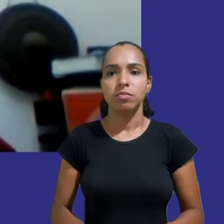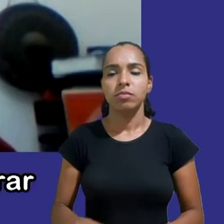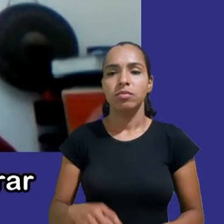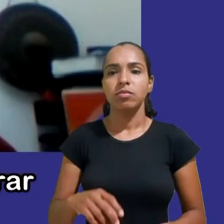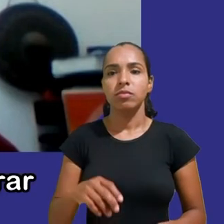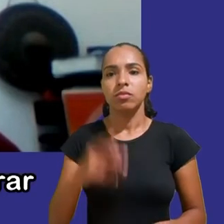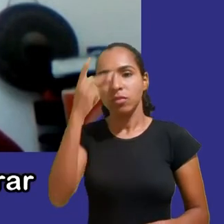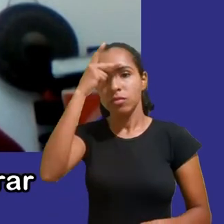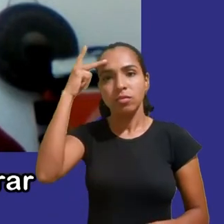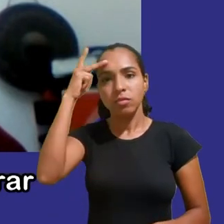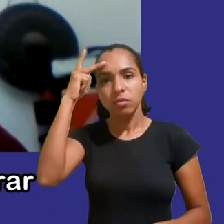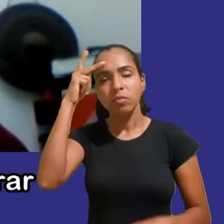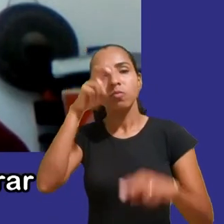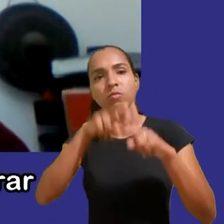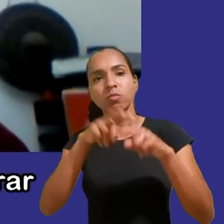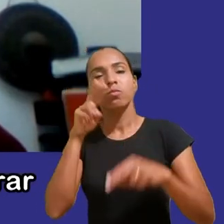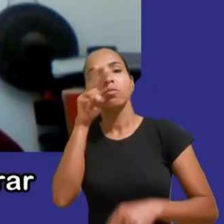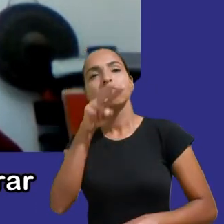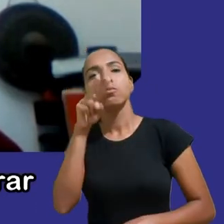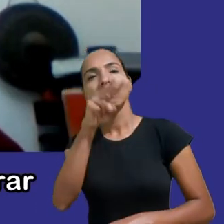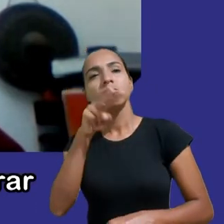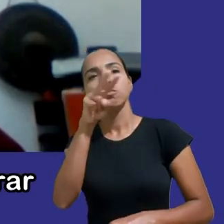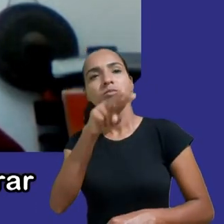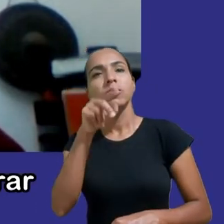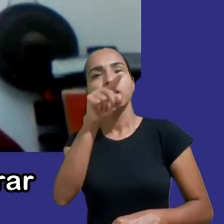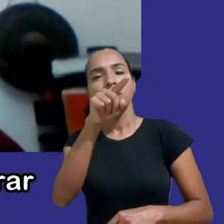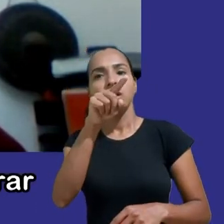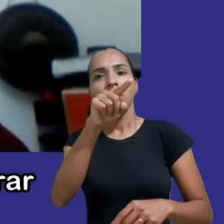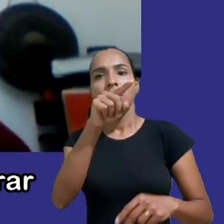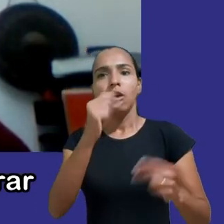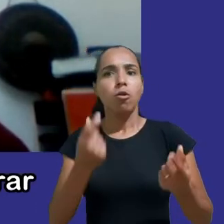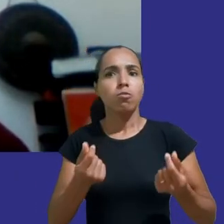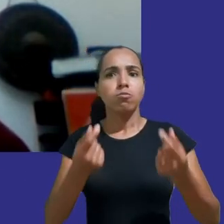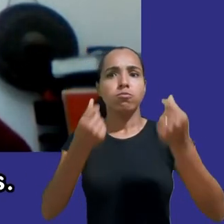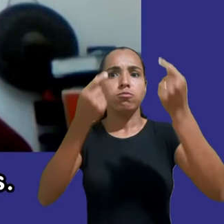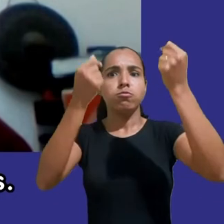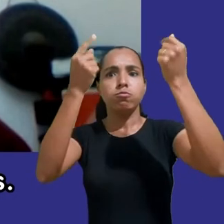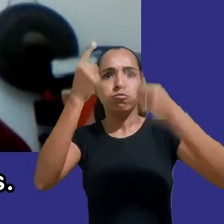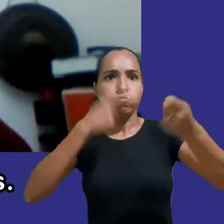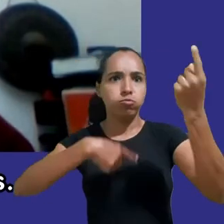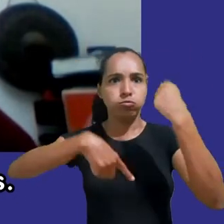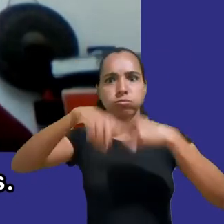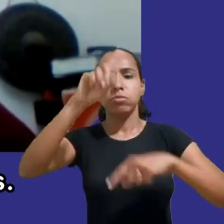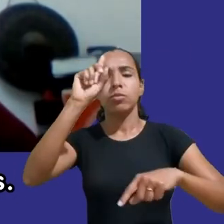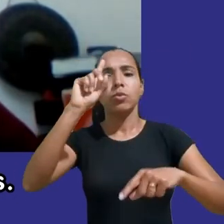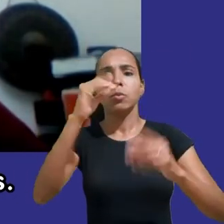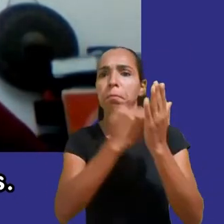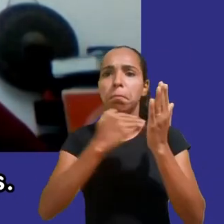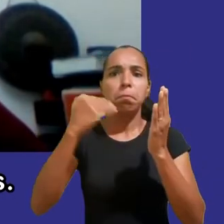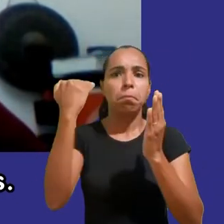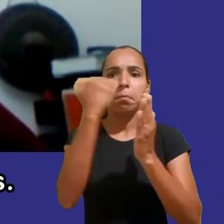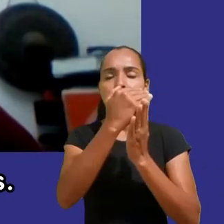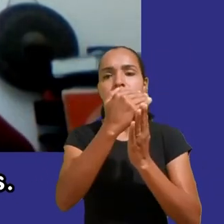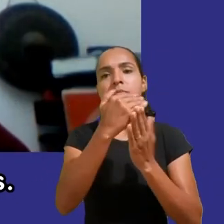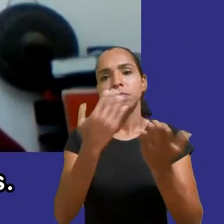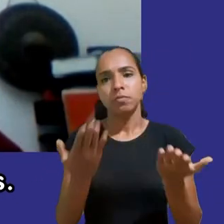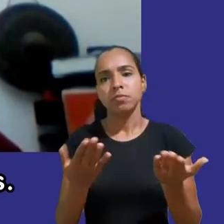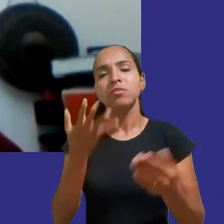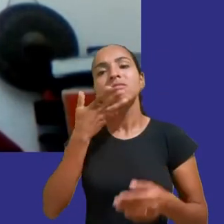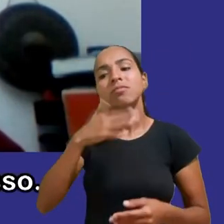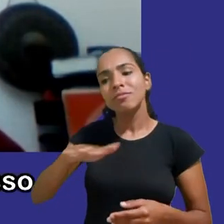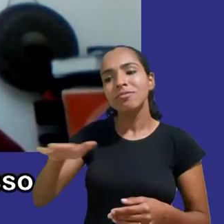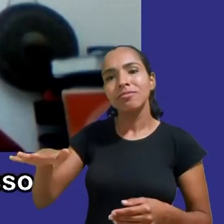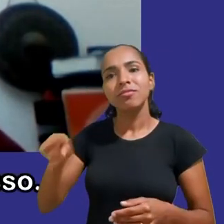these systems are not really there to lift up educate enrich our children's